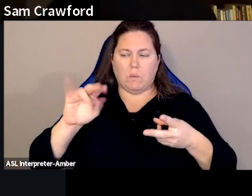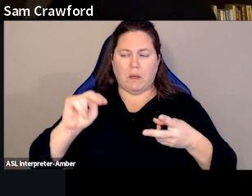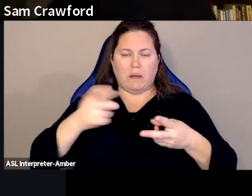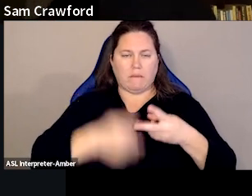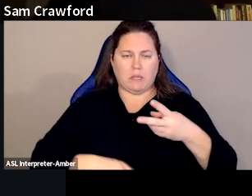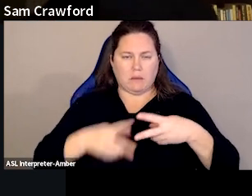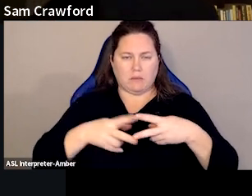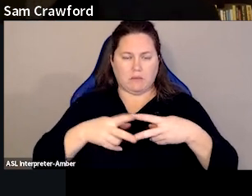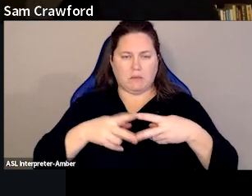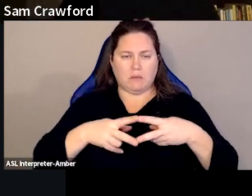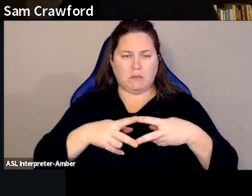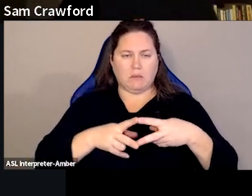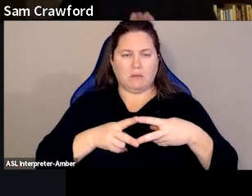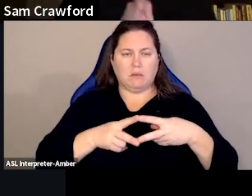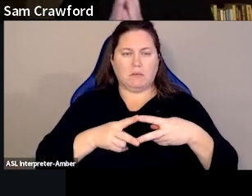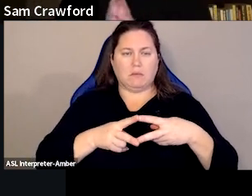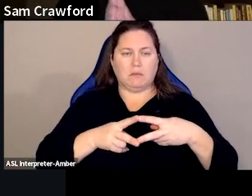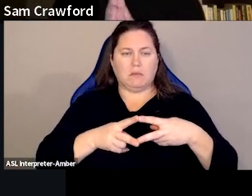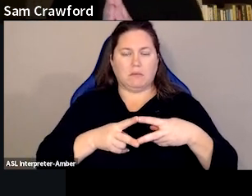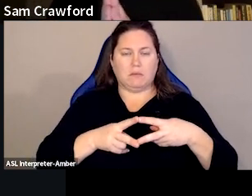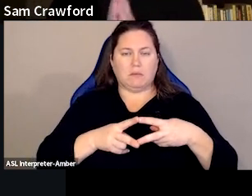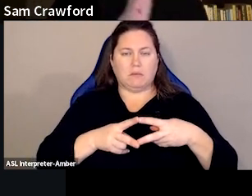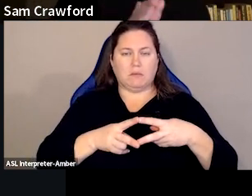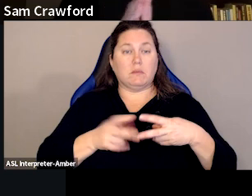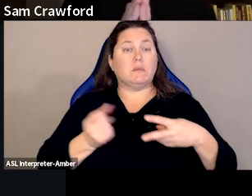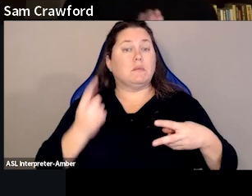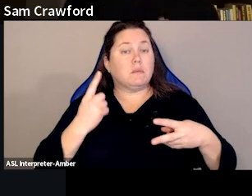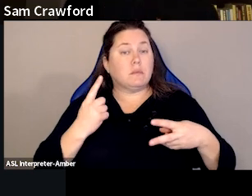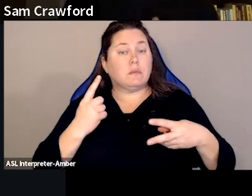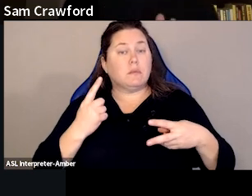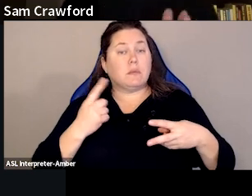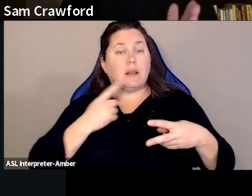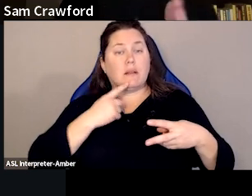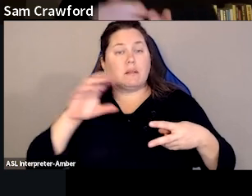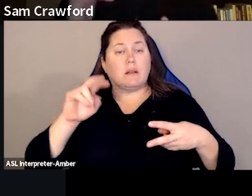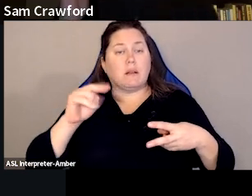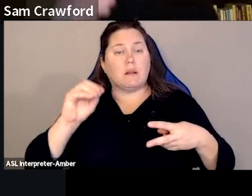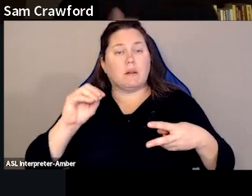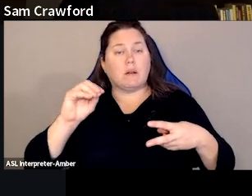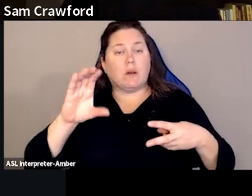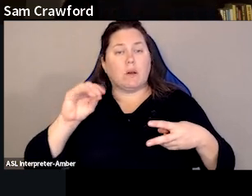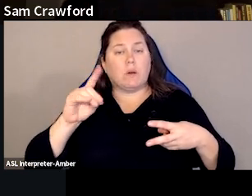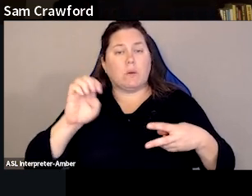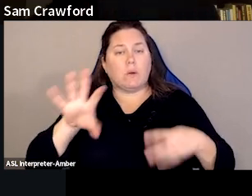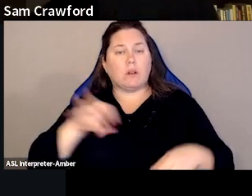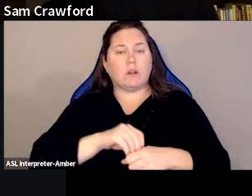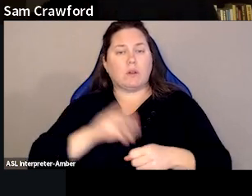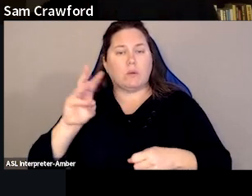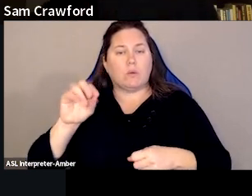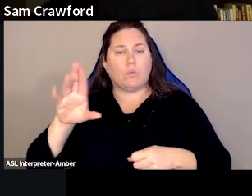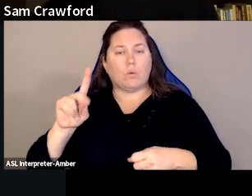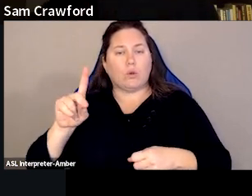you'll also notice here is that I have said no code includes WordPress, and we'll come on to that in just a moment.